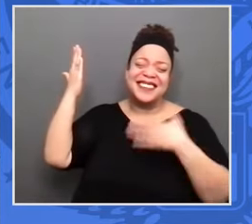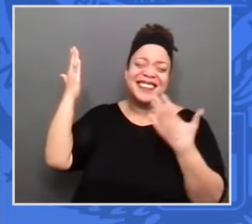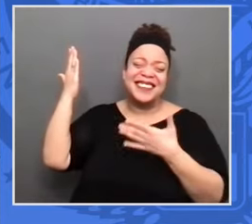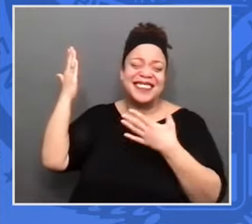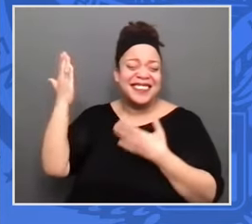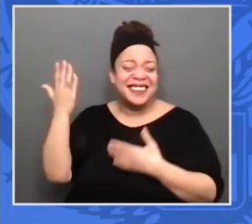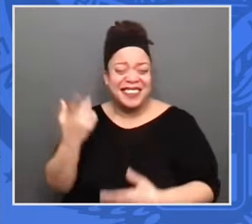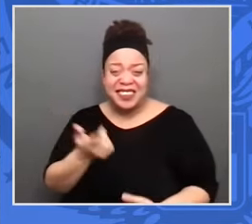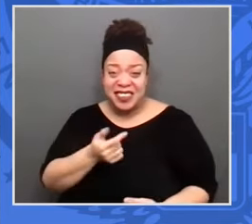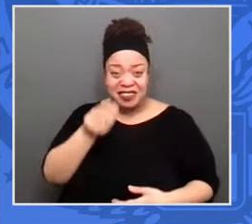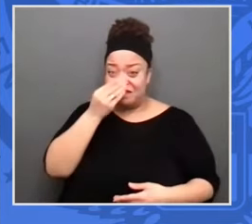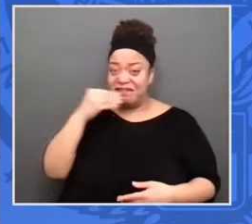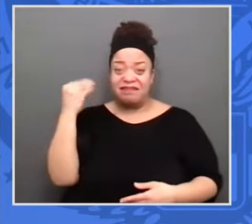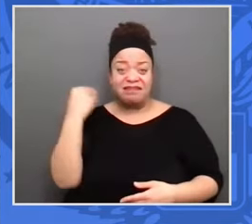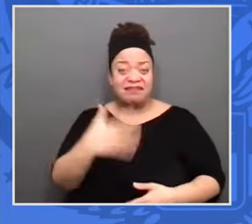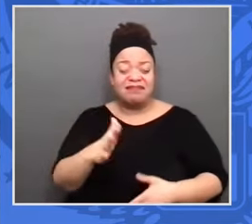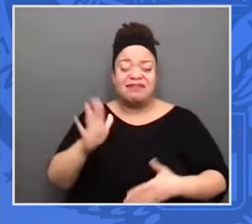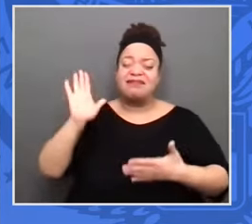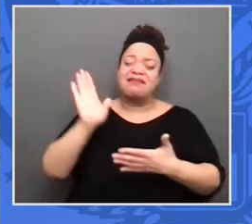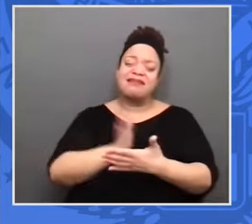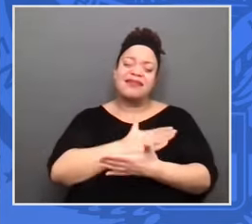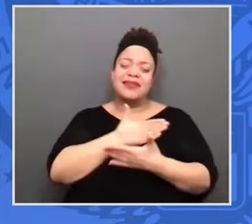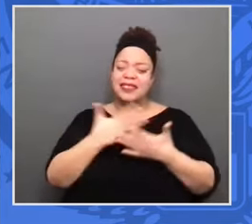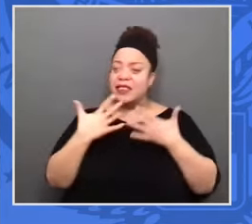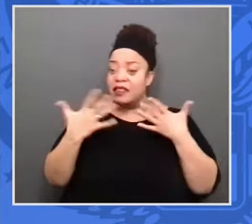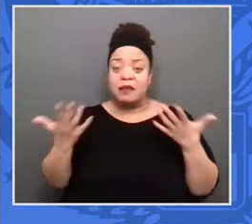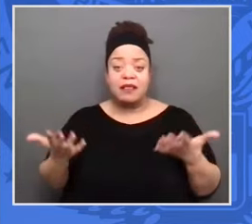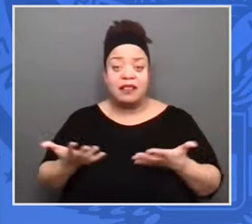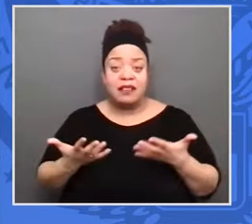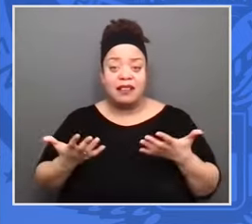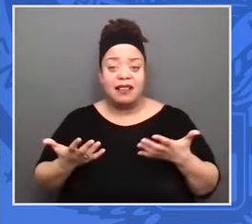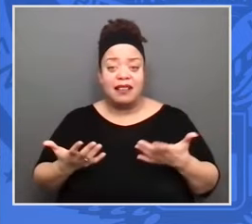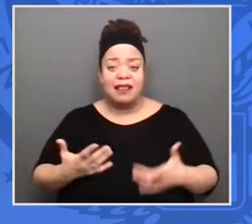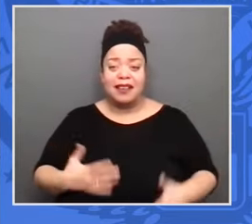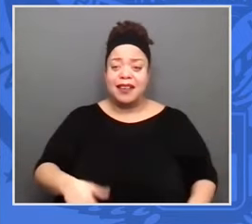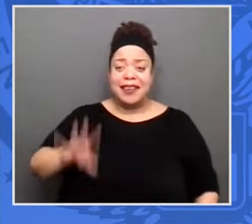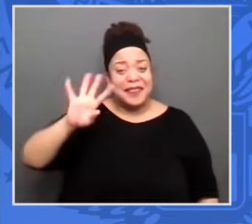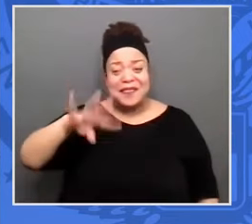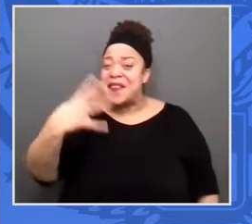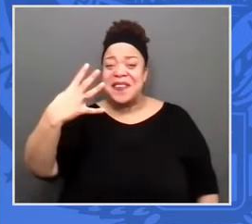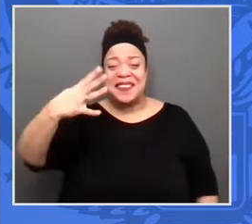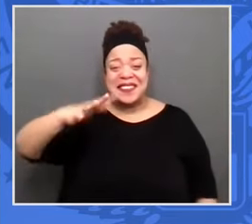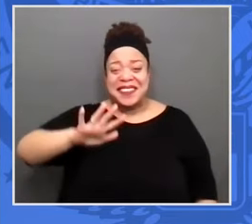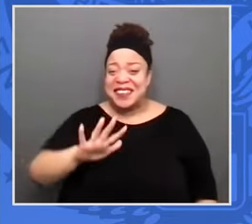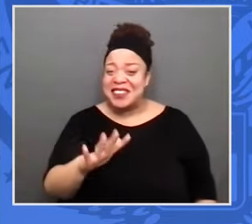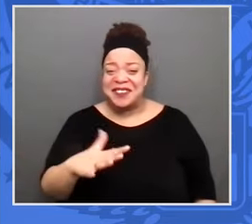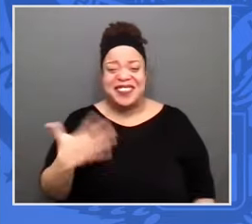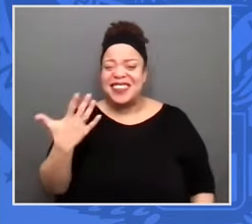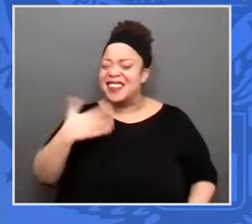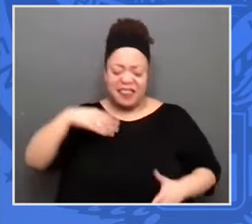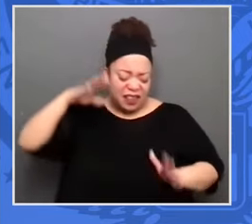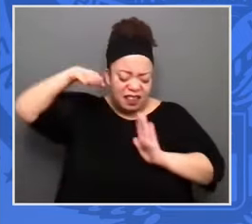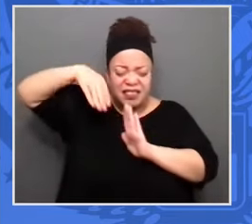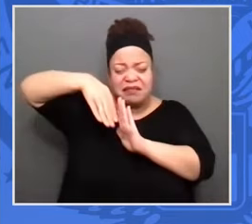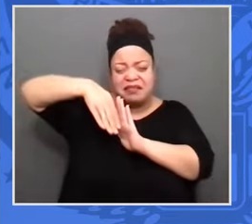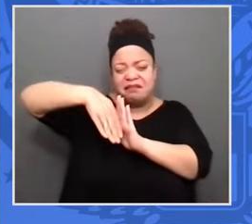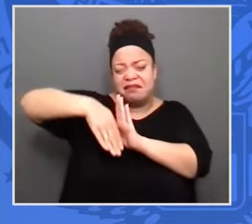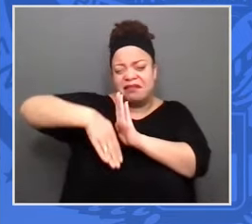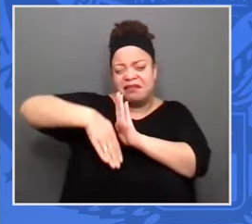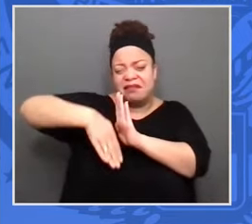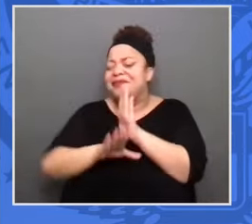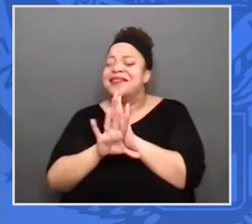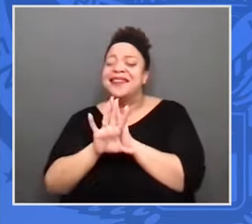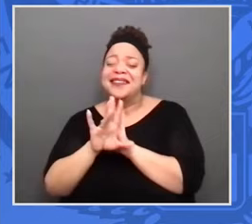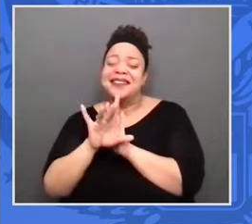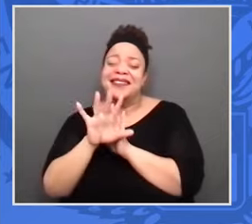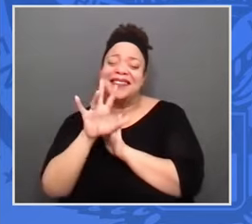It goes like this, the fourth, the fifth, the minor fall and the major lift.